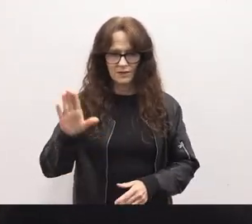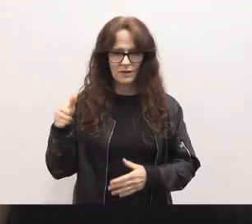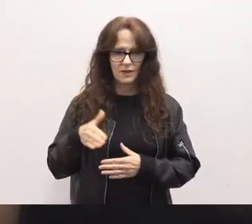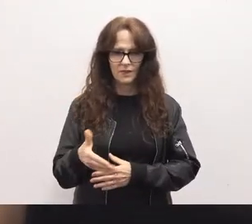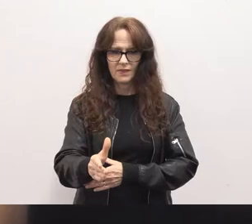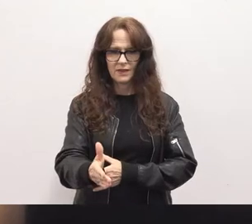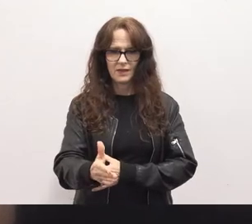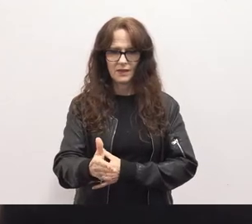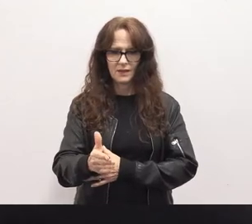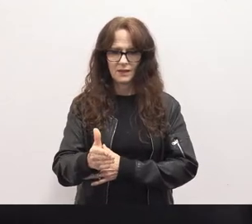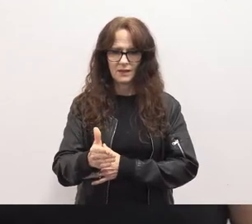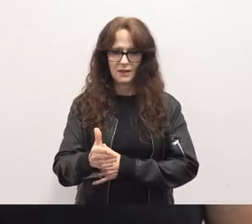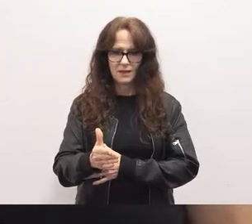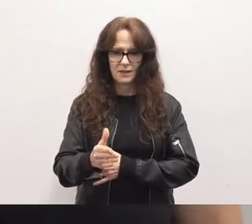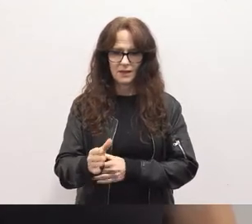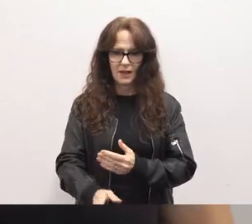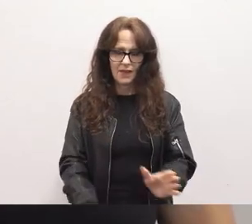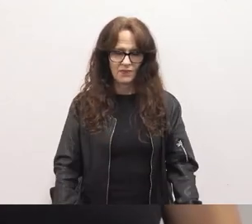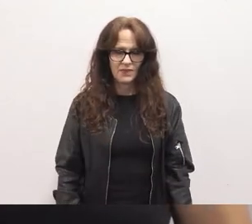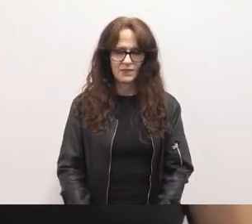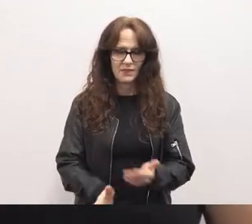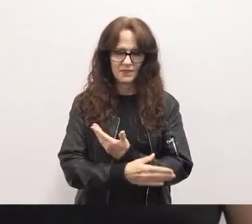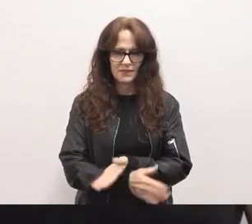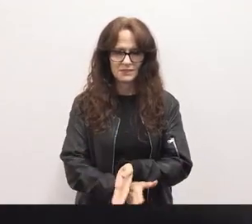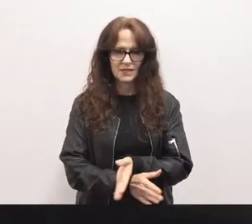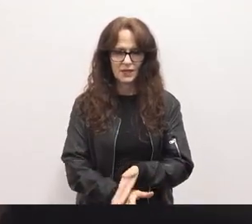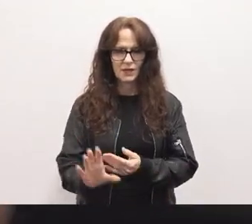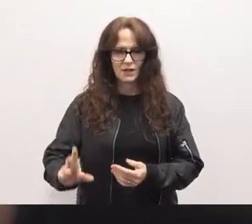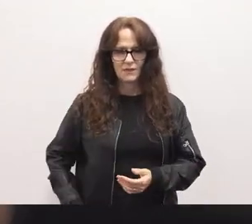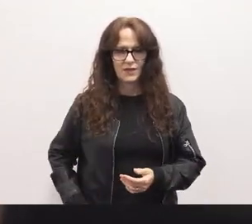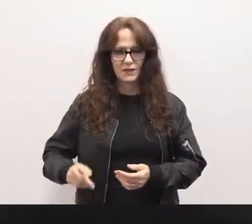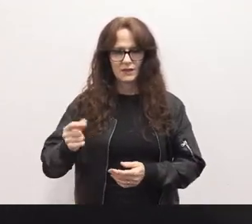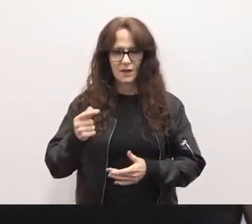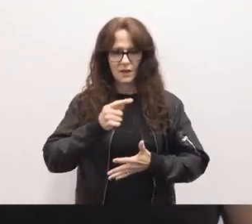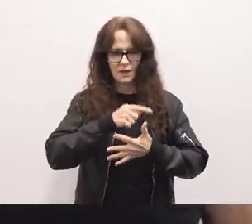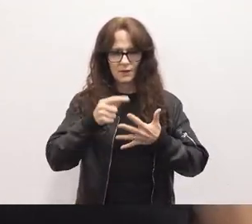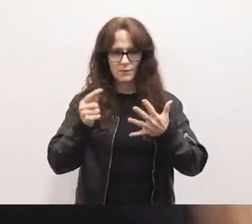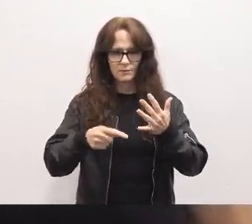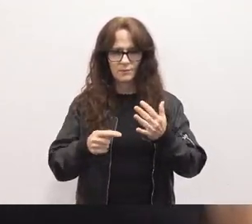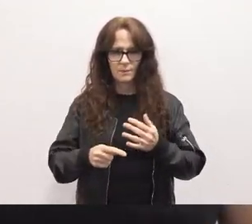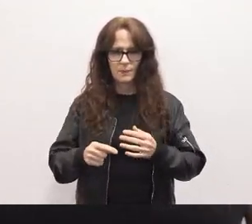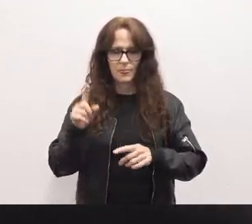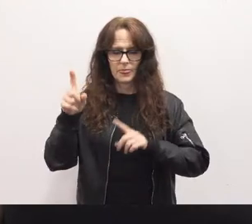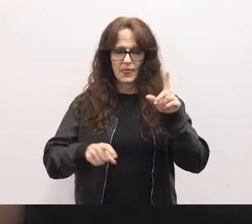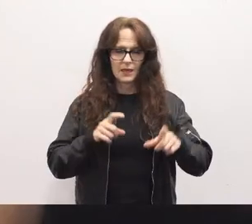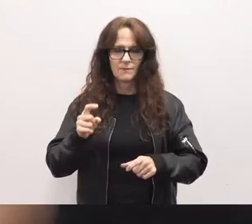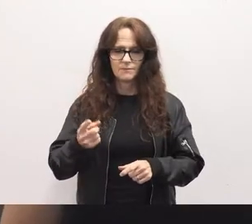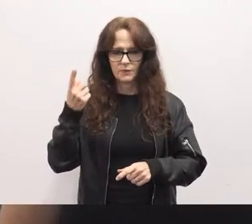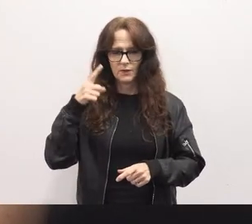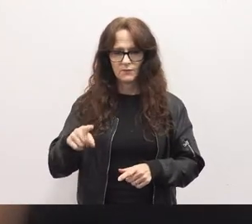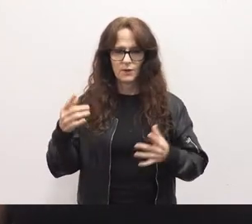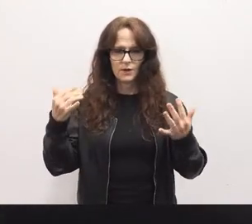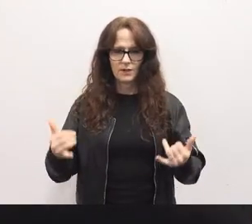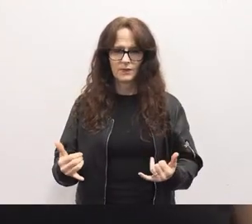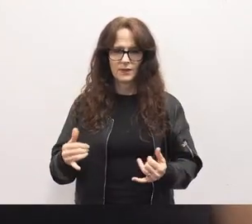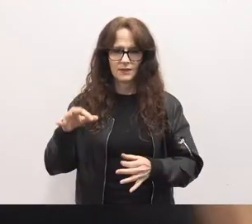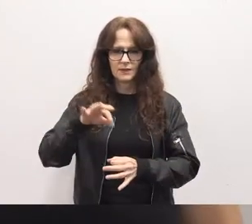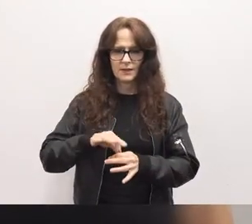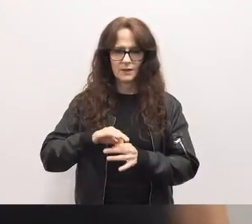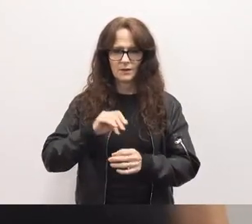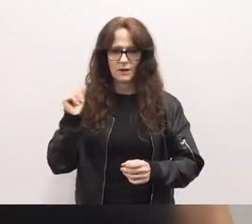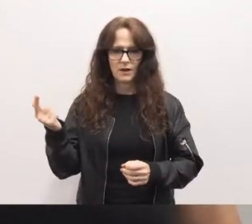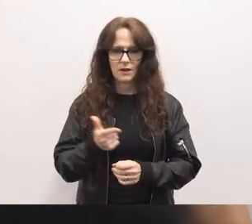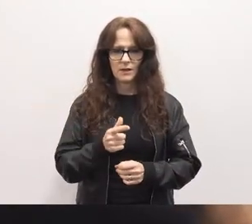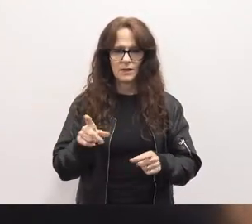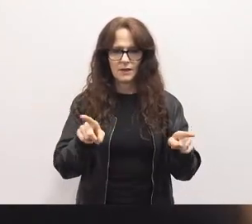fish, and the seal, and the dog. And so this is the assessor says, for this fair selections, everybody have to